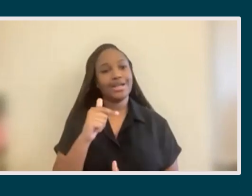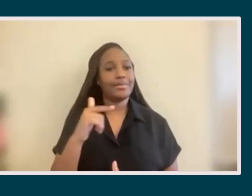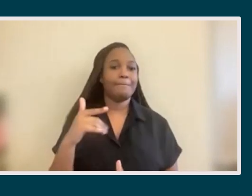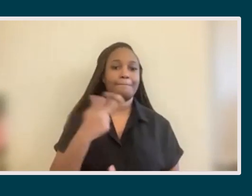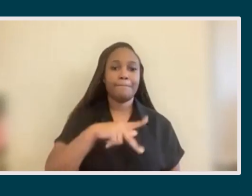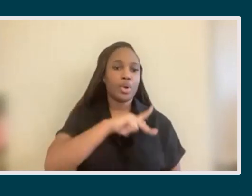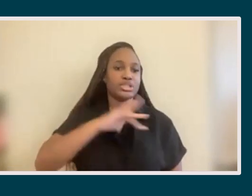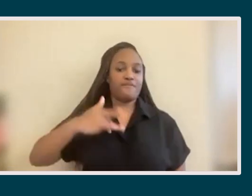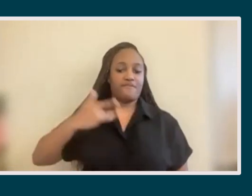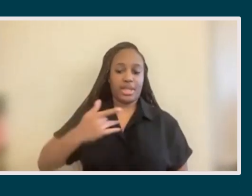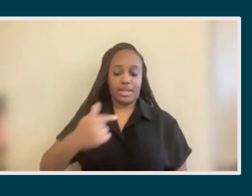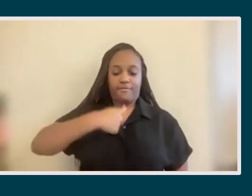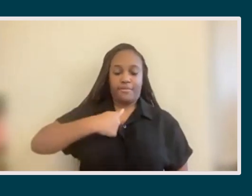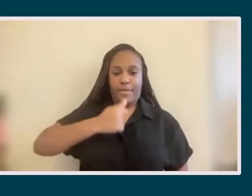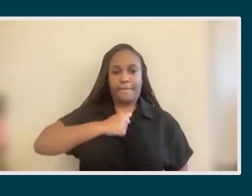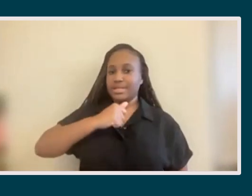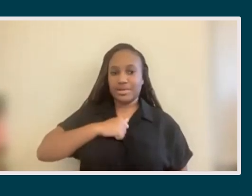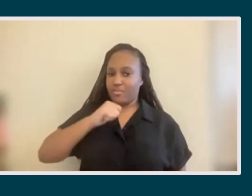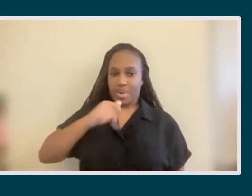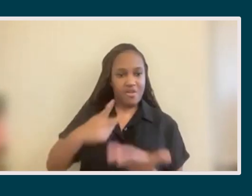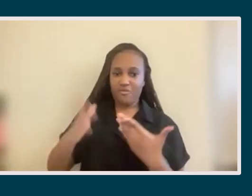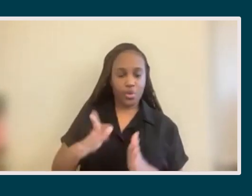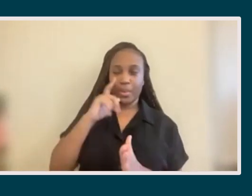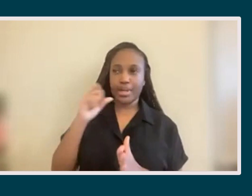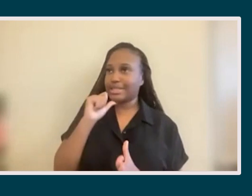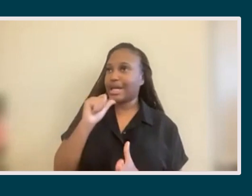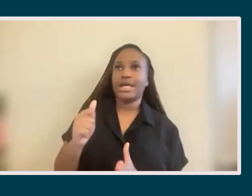of mine. I am not a failure because I have not,